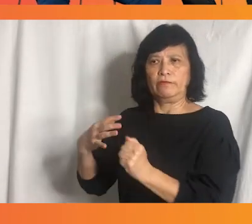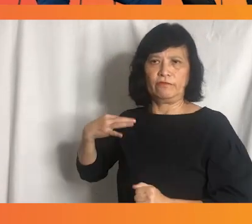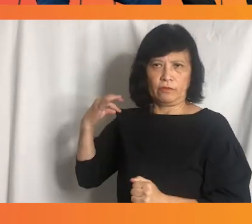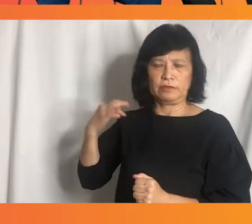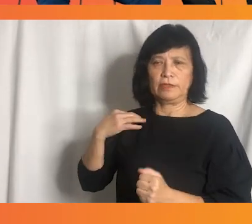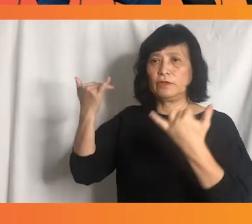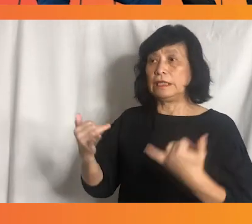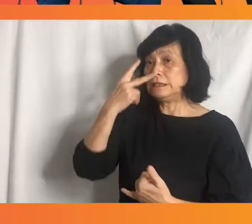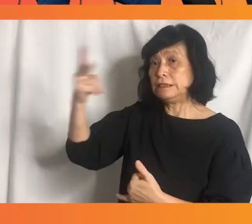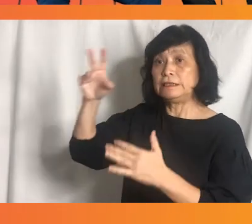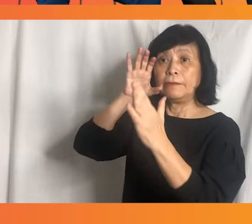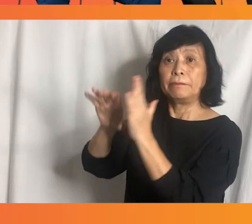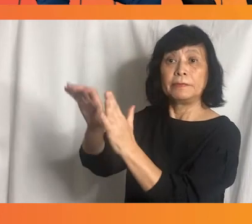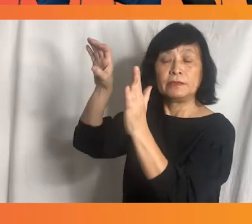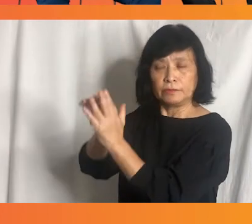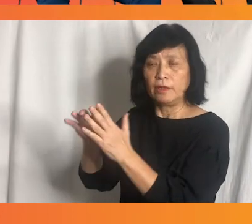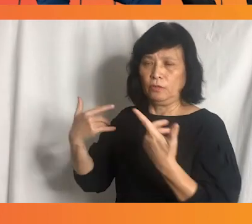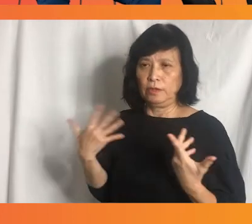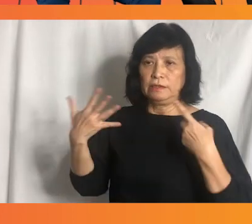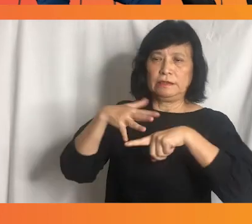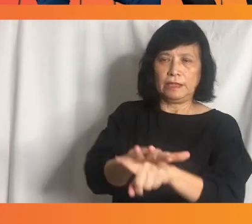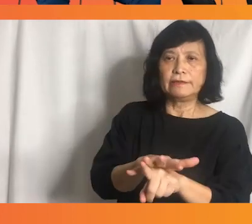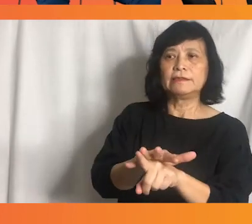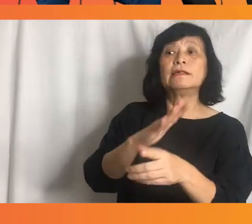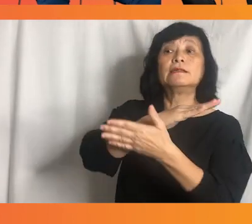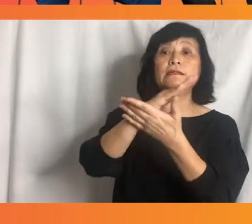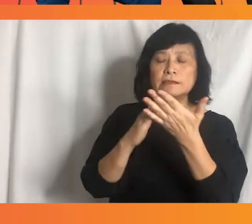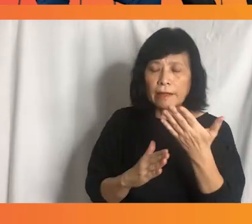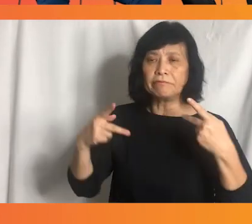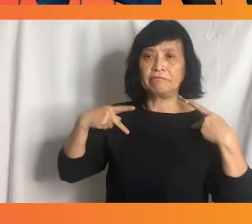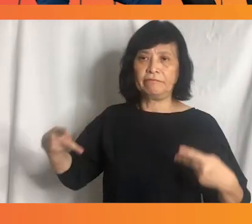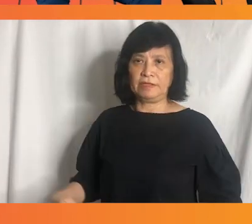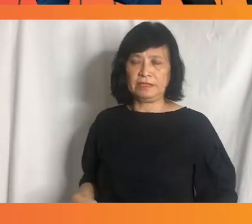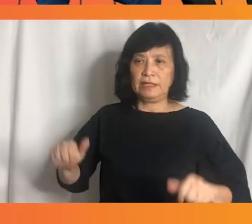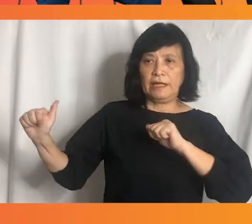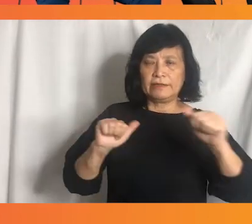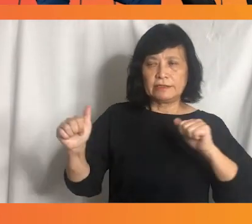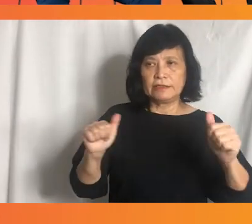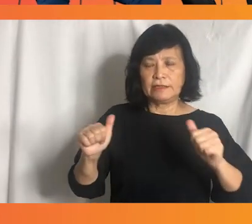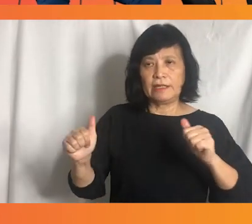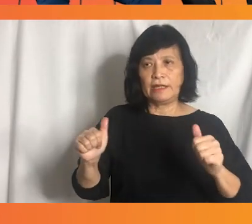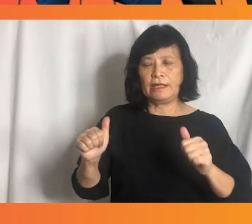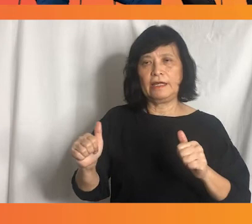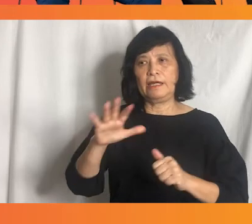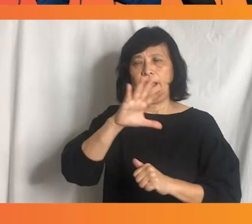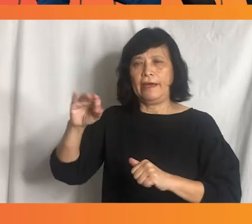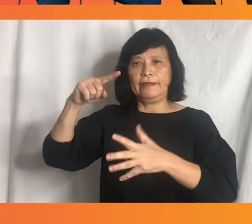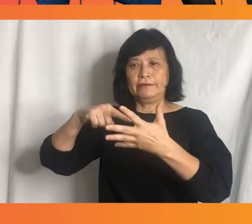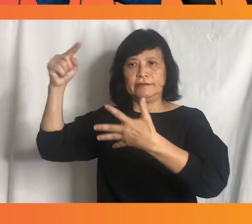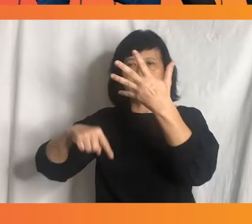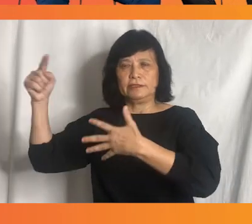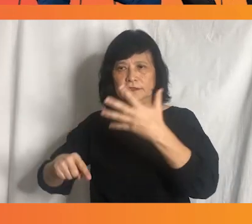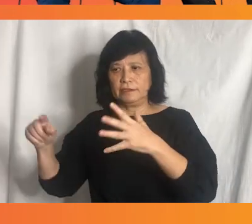see in our pictures, we integrated some of the physical activity and adaptive sports program with